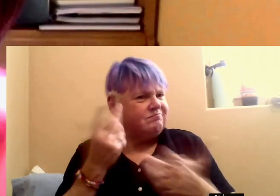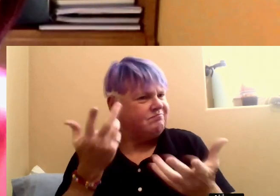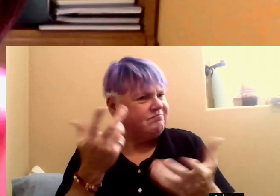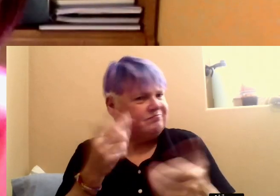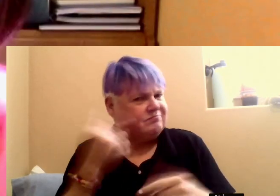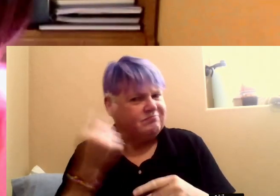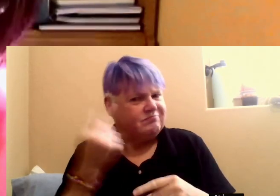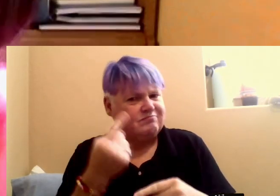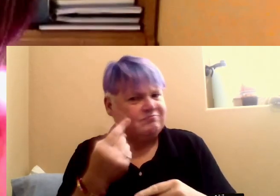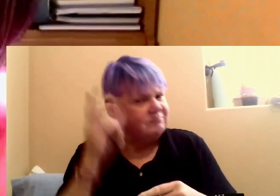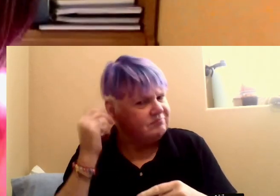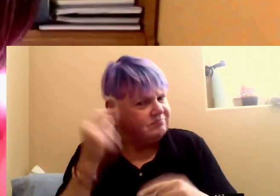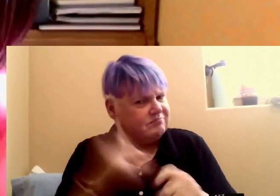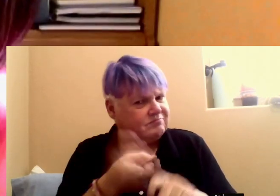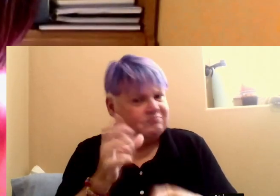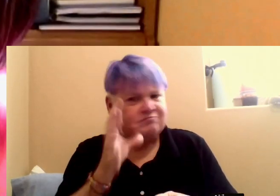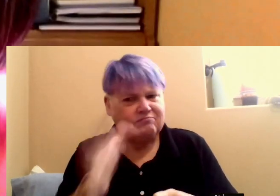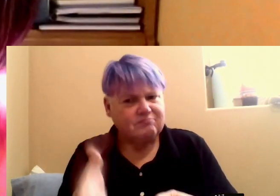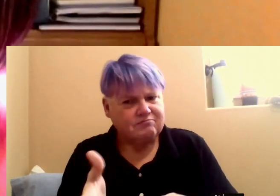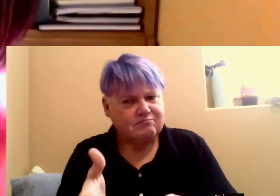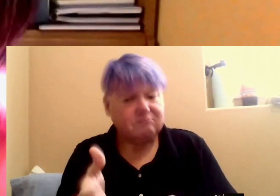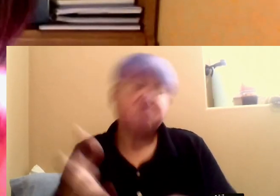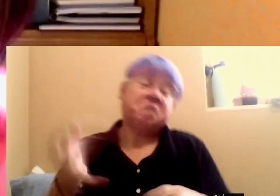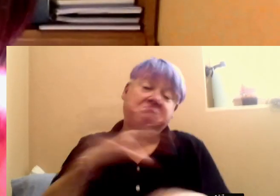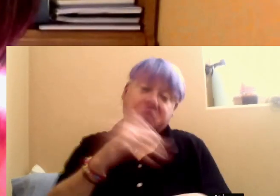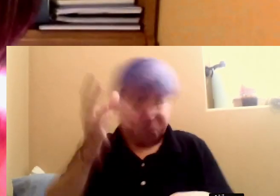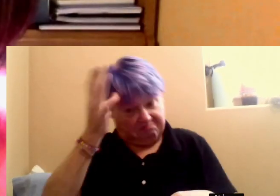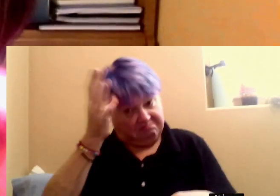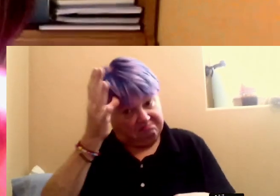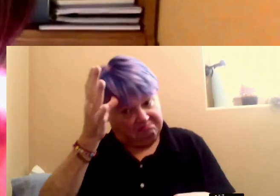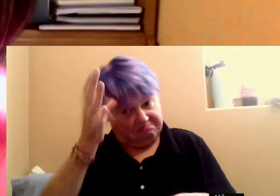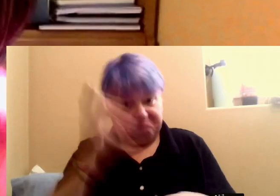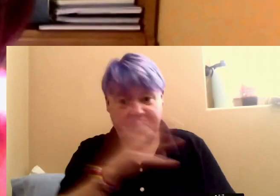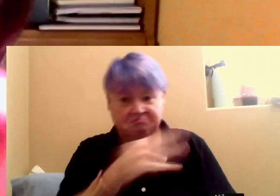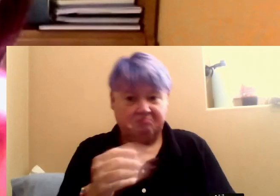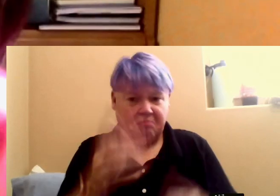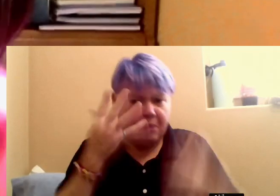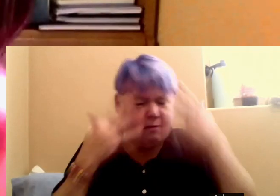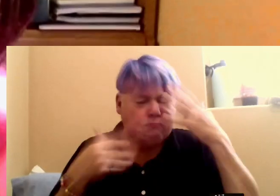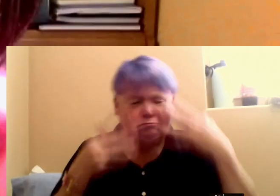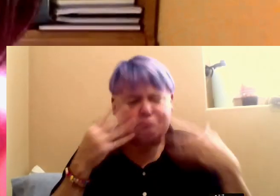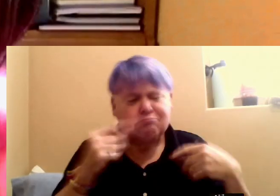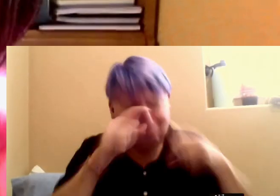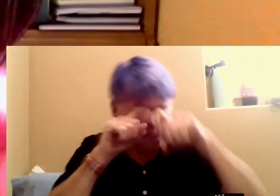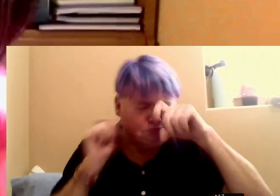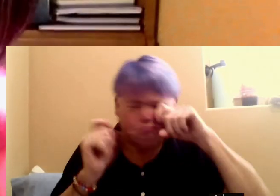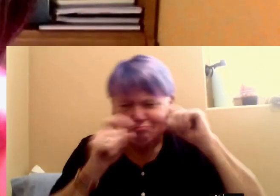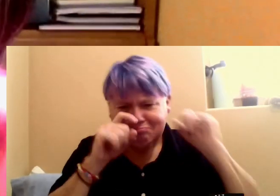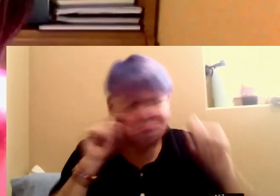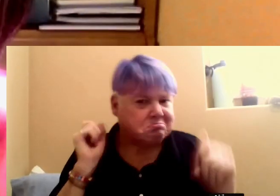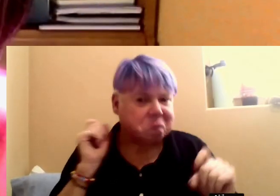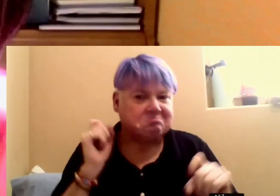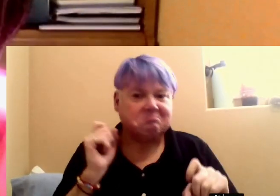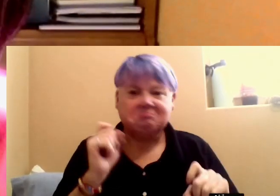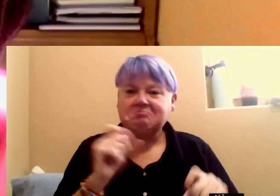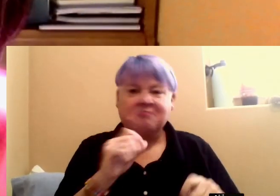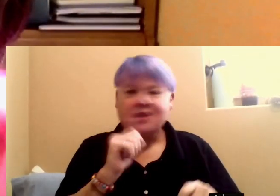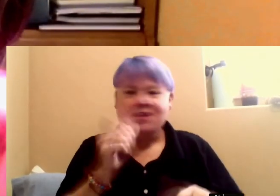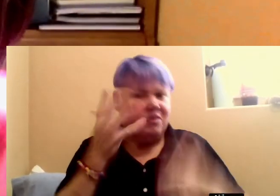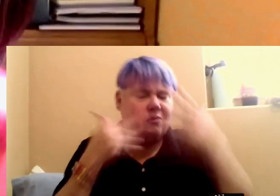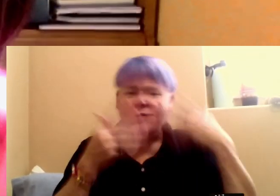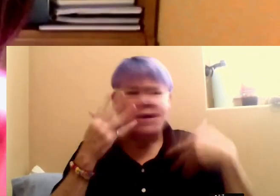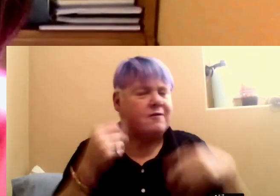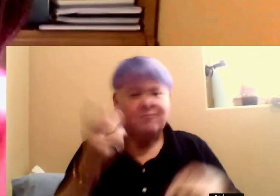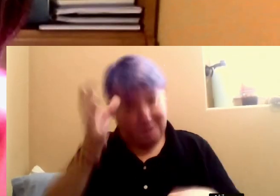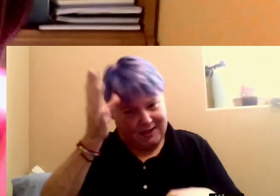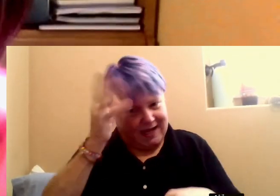Gran. And I guess from my dad. And suddenly I'm blinking the tears away. Look, I don't cry over Dad anymore. It's been